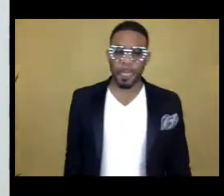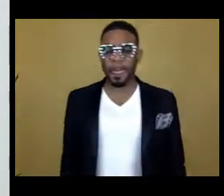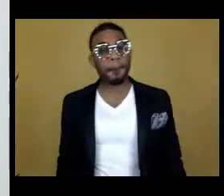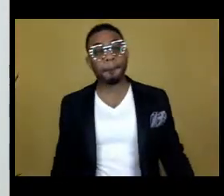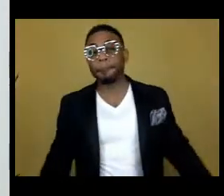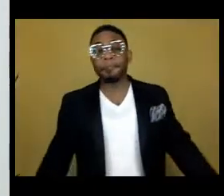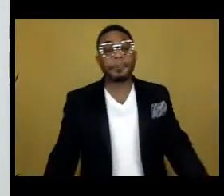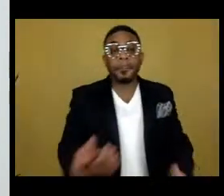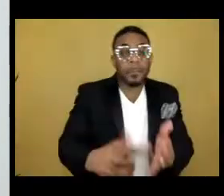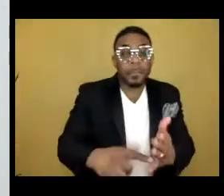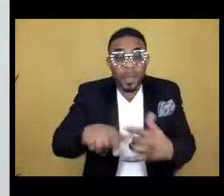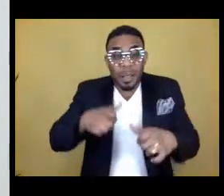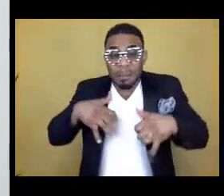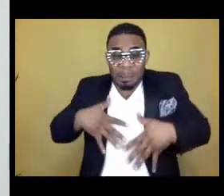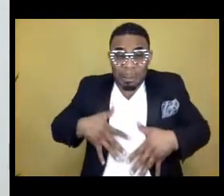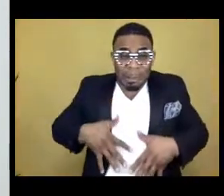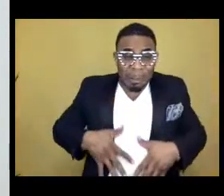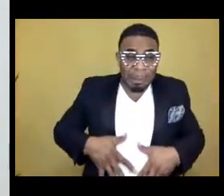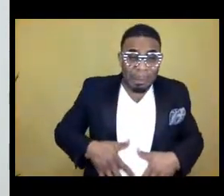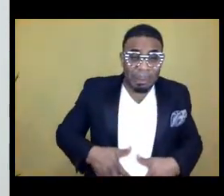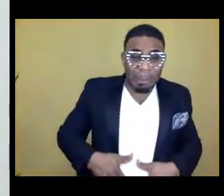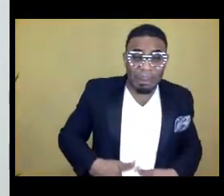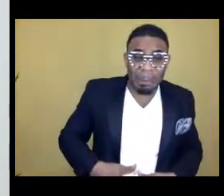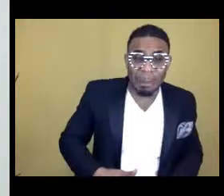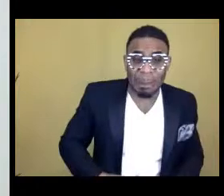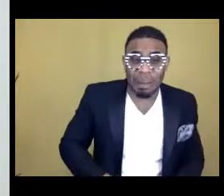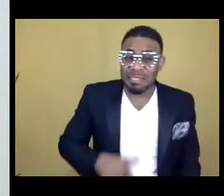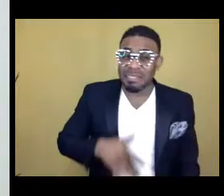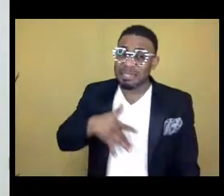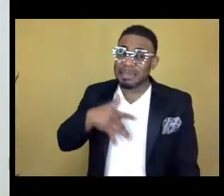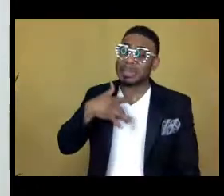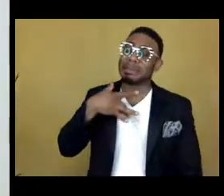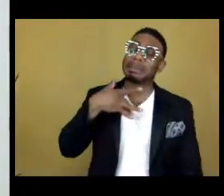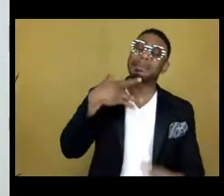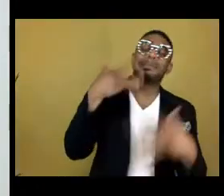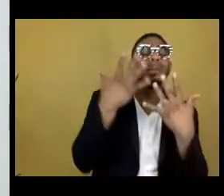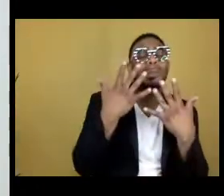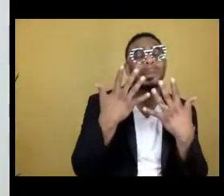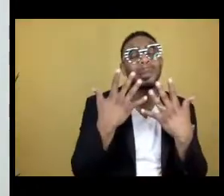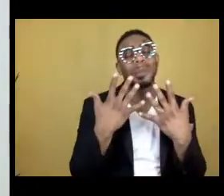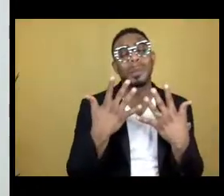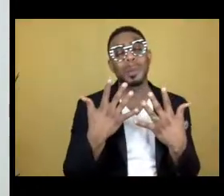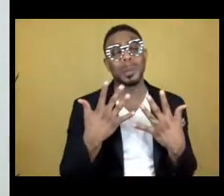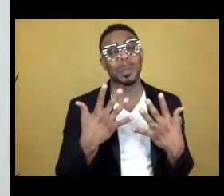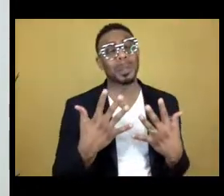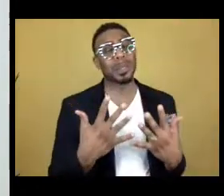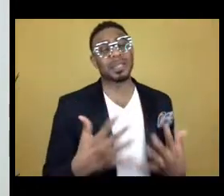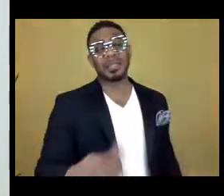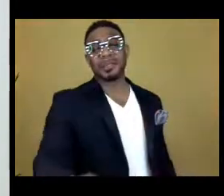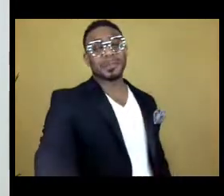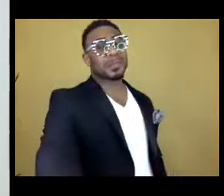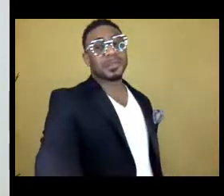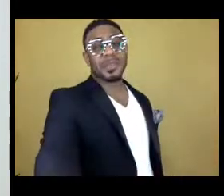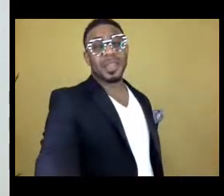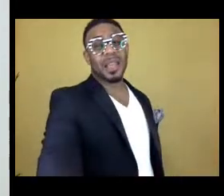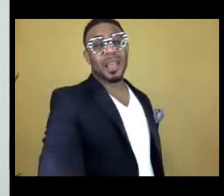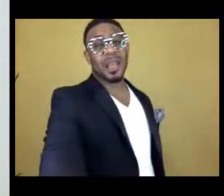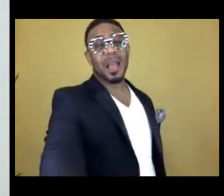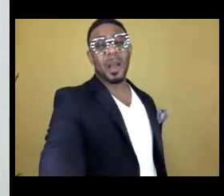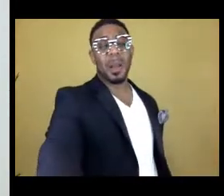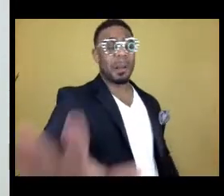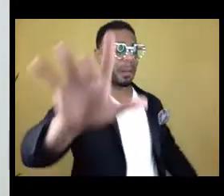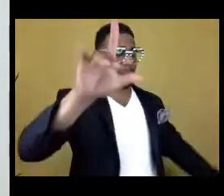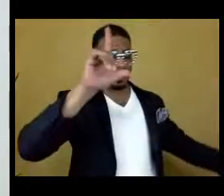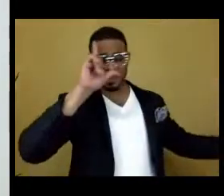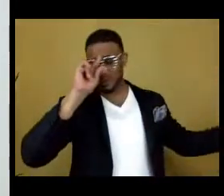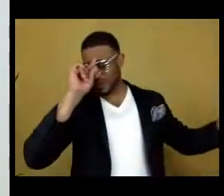But when I'm down and feeling blue, I close